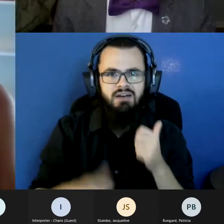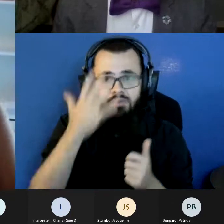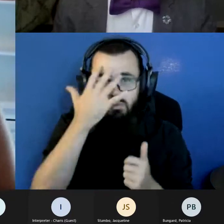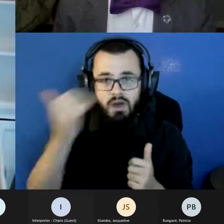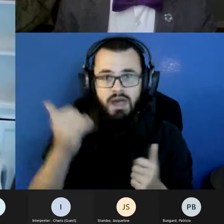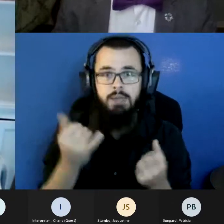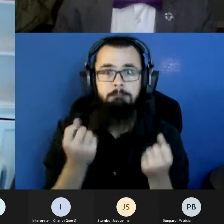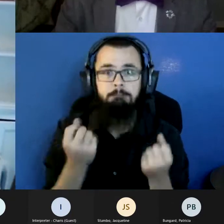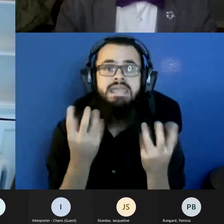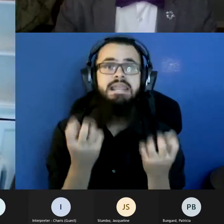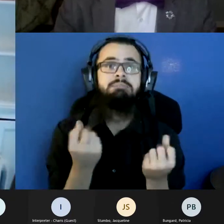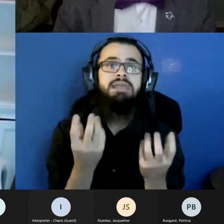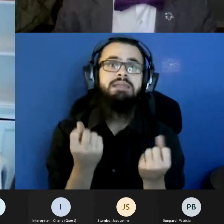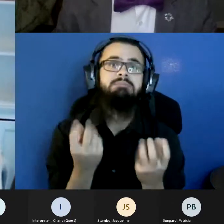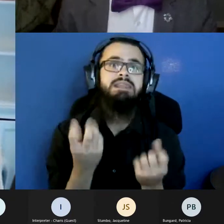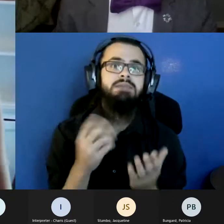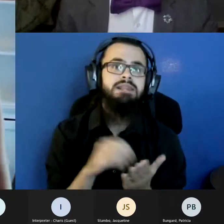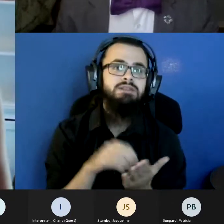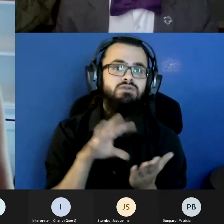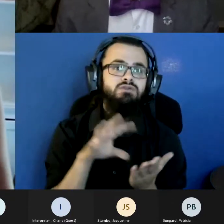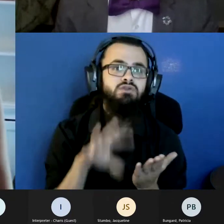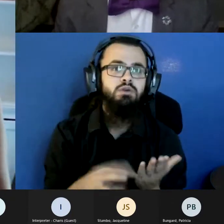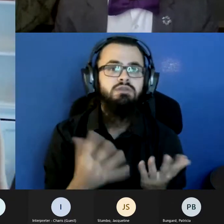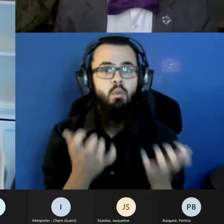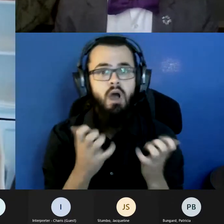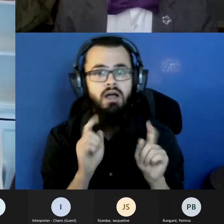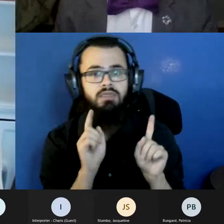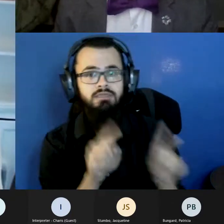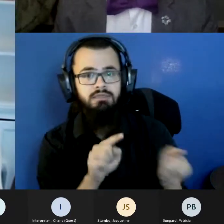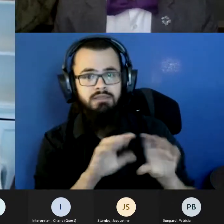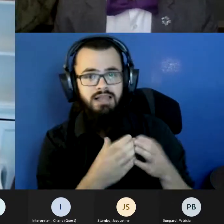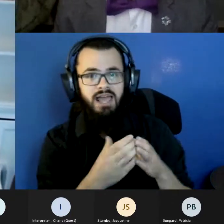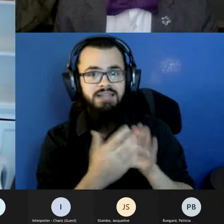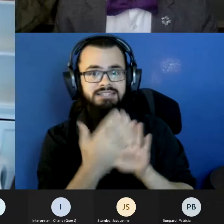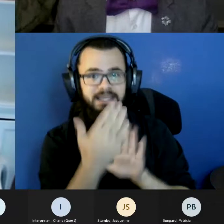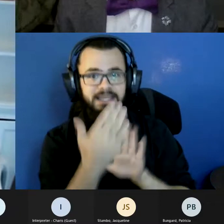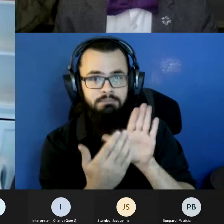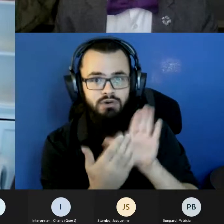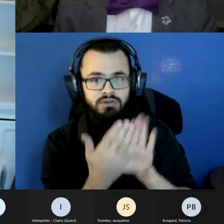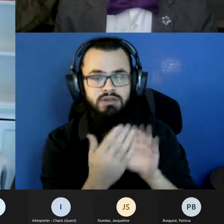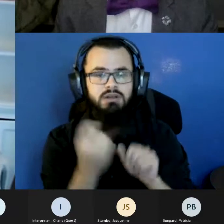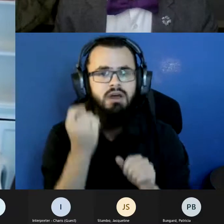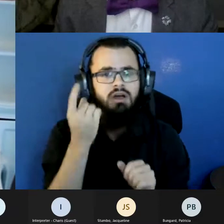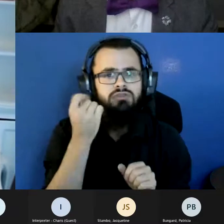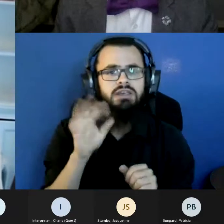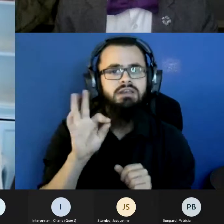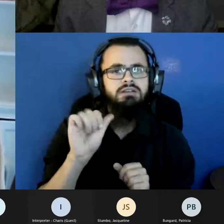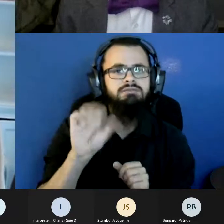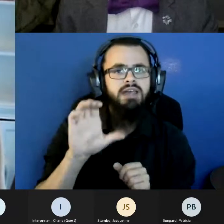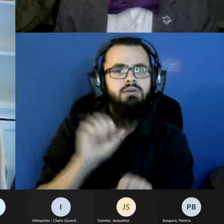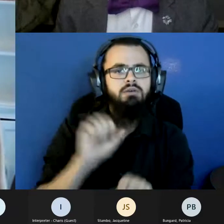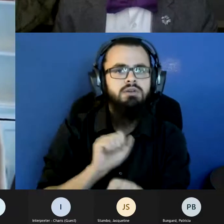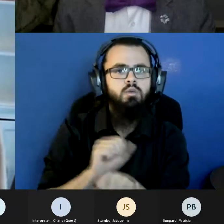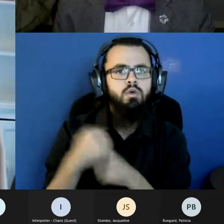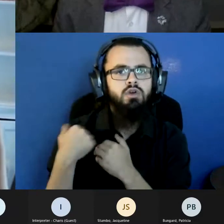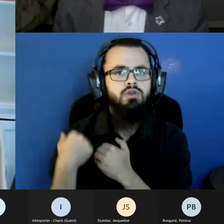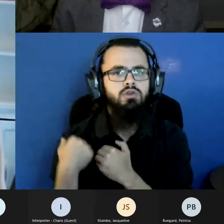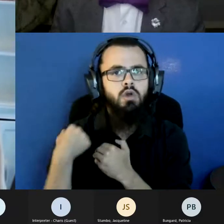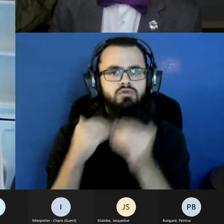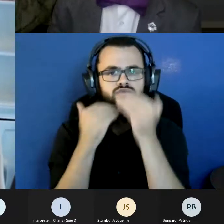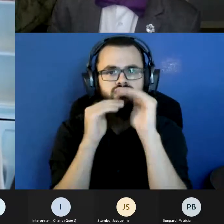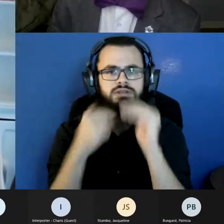that want to be in. They want to be in person. We have faculty workload restrictions, so we can't ask faculty to